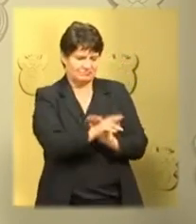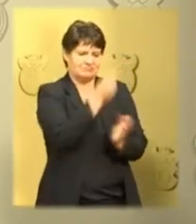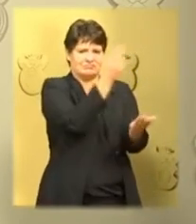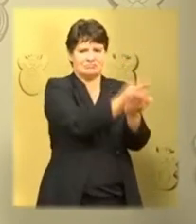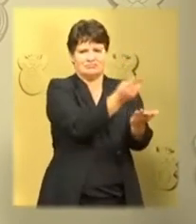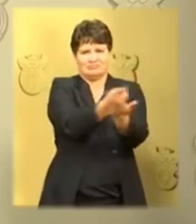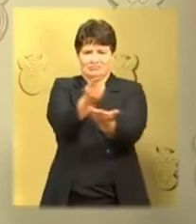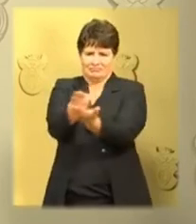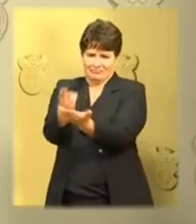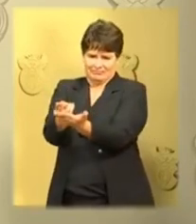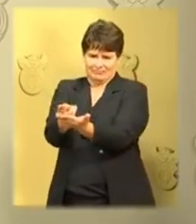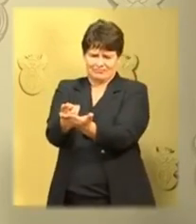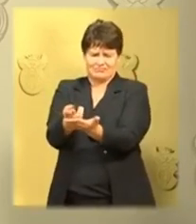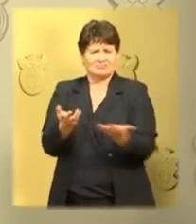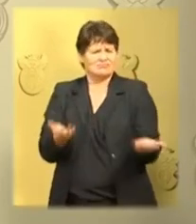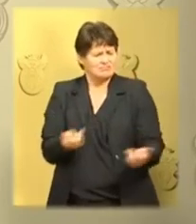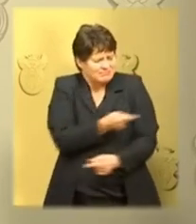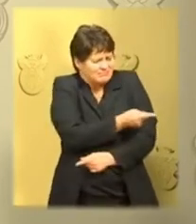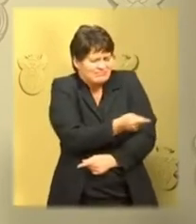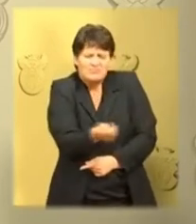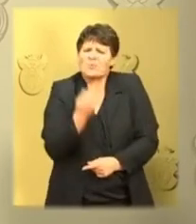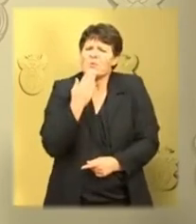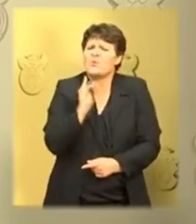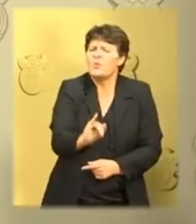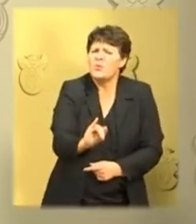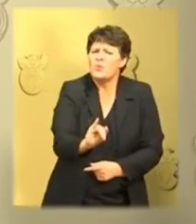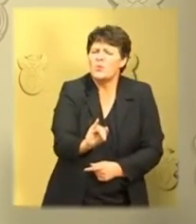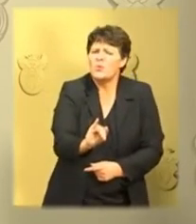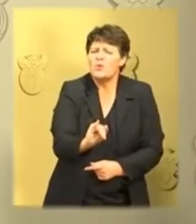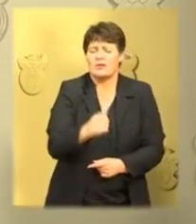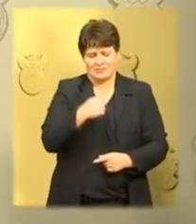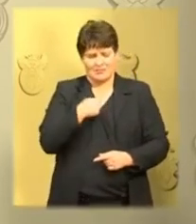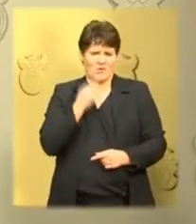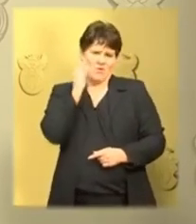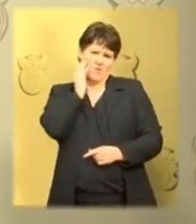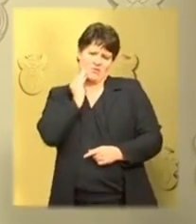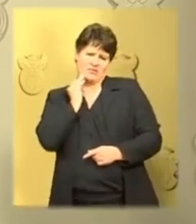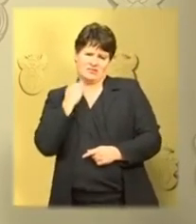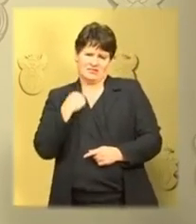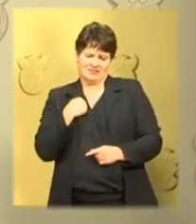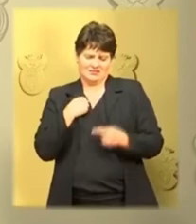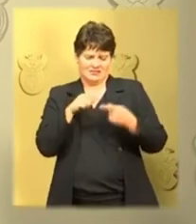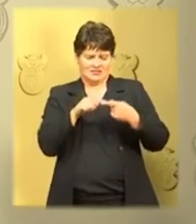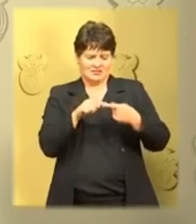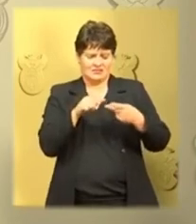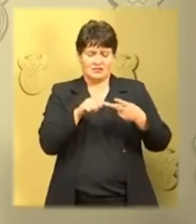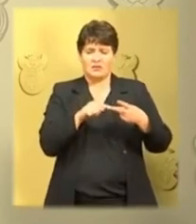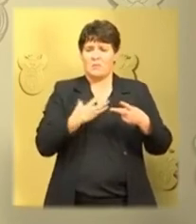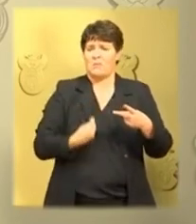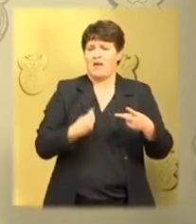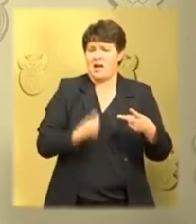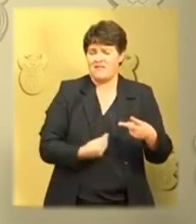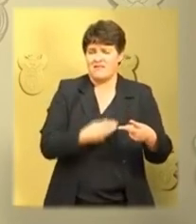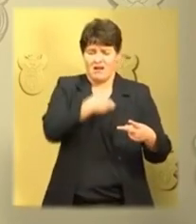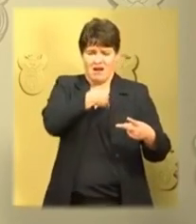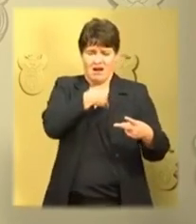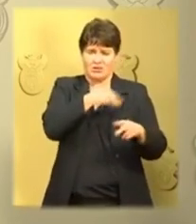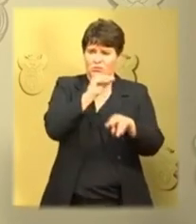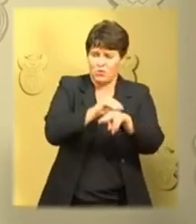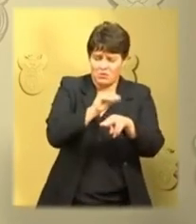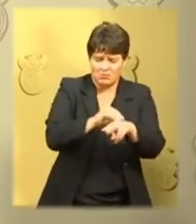These are usually older people and those who suffer from underlying conditions such as heart